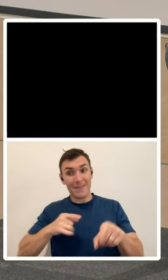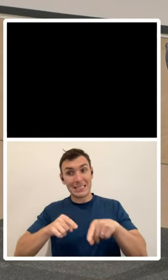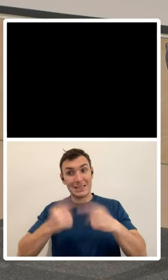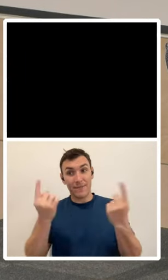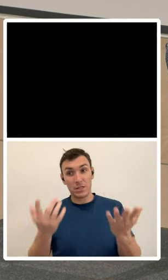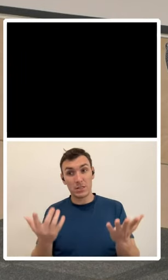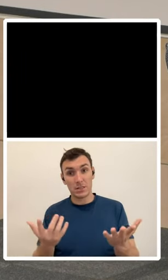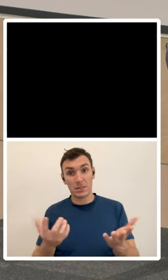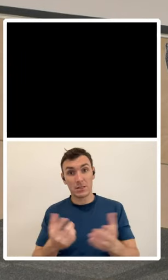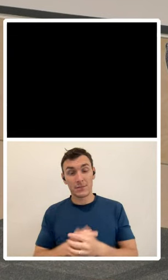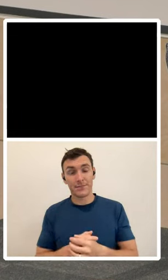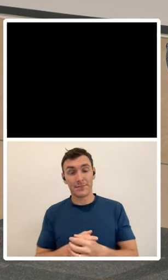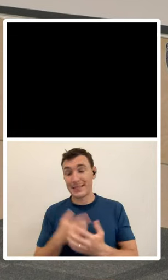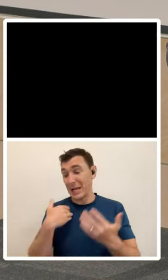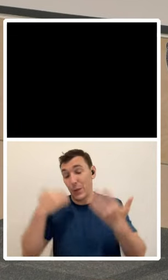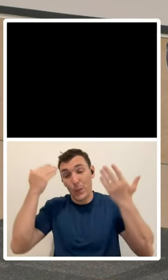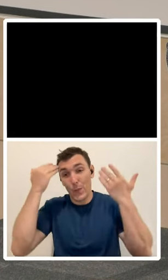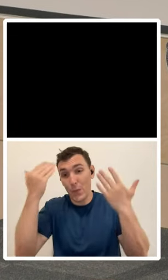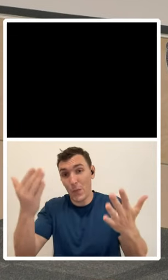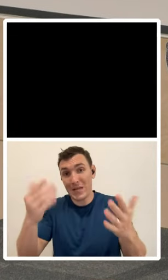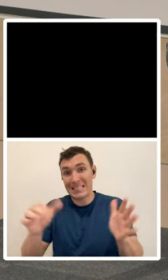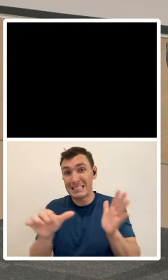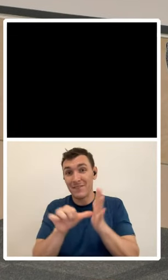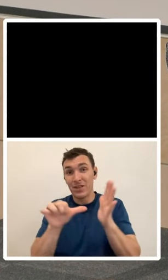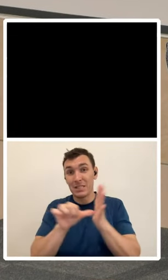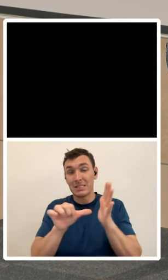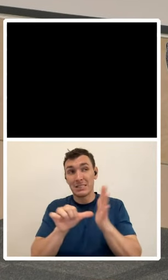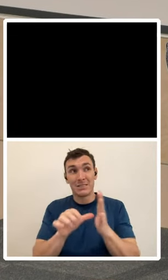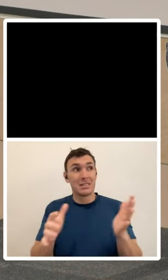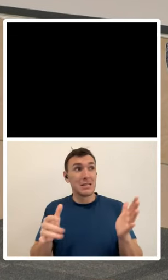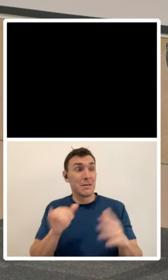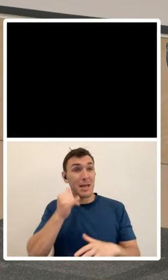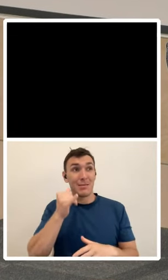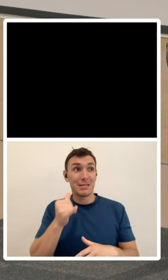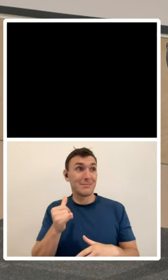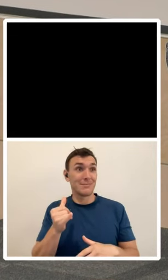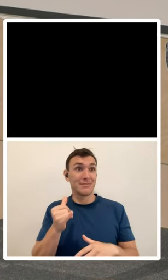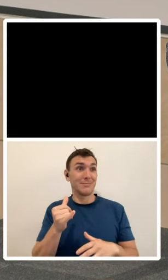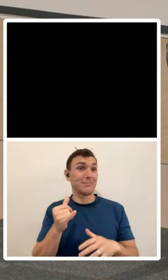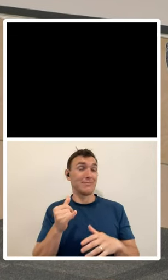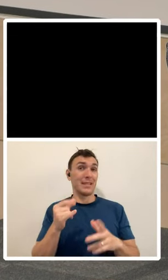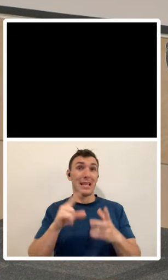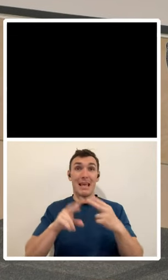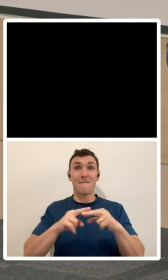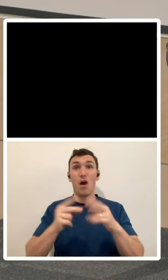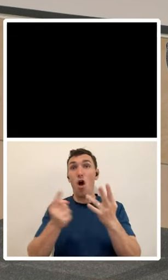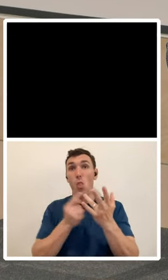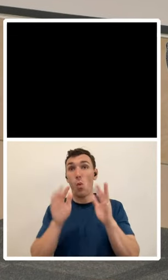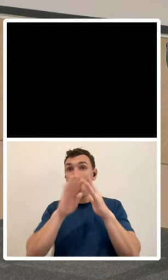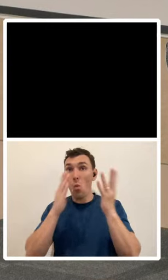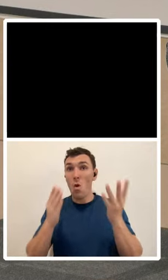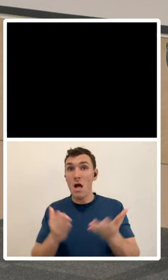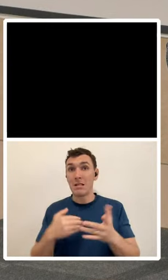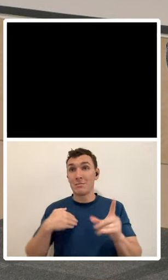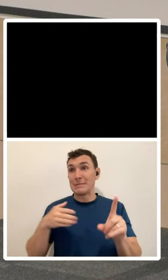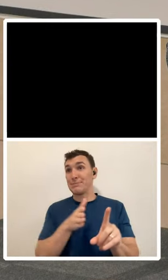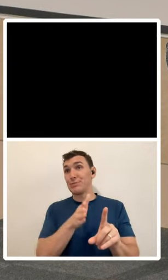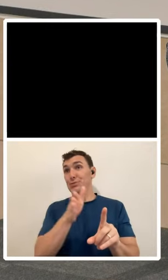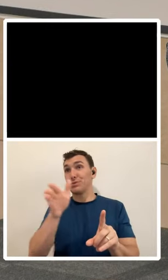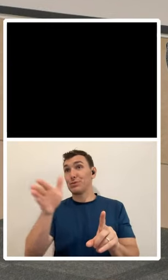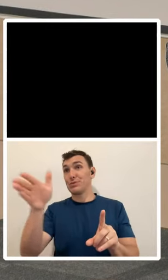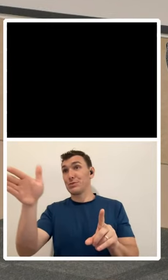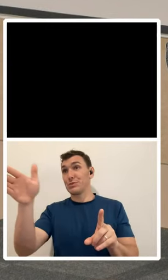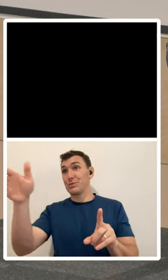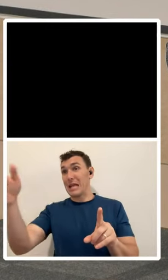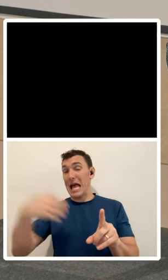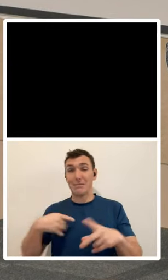And I don't know, you know, maybe there's another world where I'm Caleb or I'm Gerald Gunn and I'm sitting depressed next to a computer somewhere, you